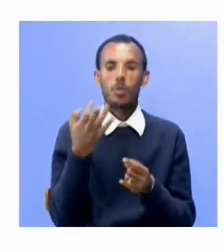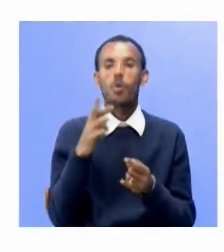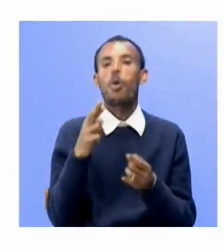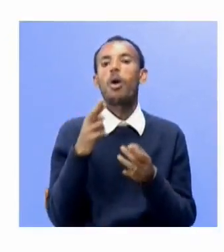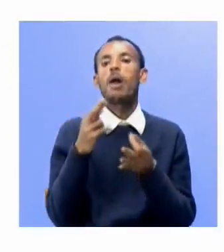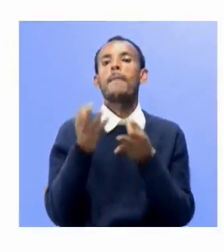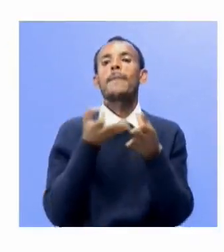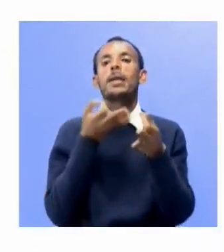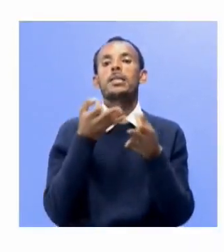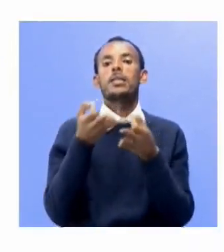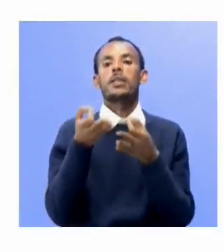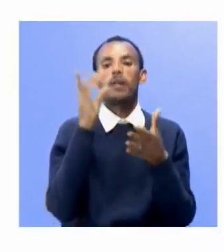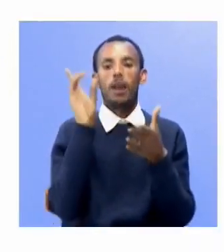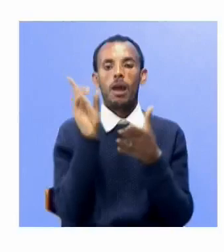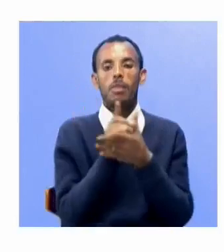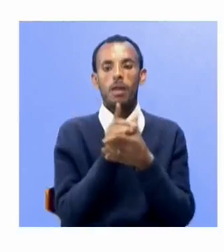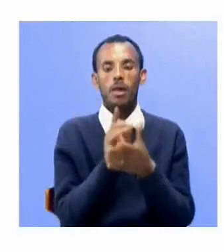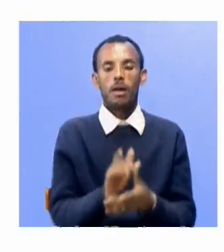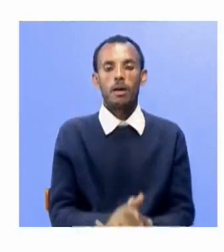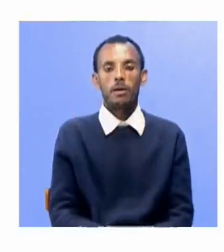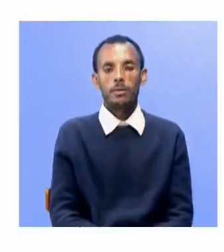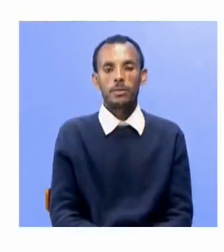Ways of